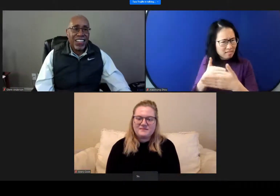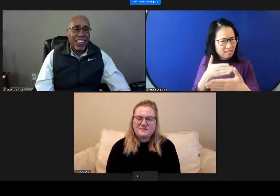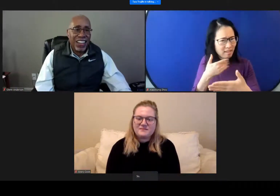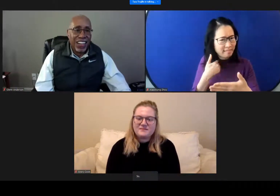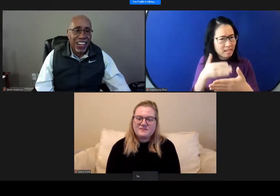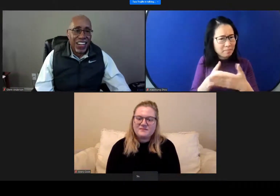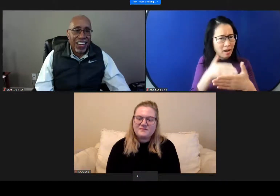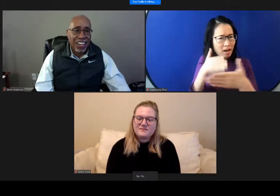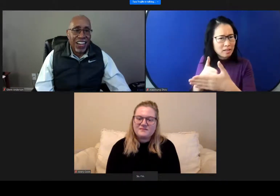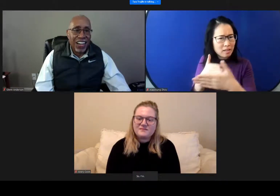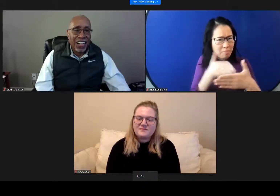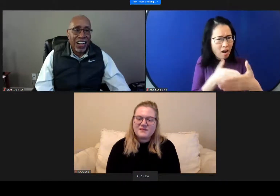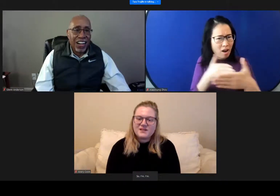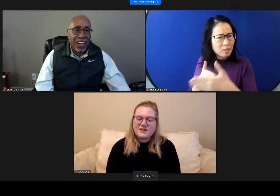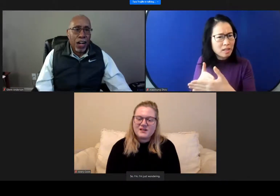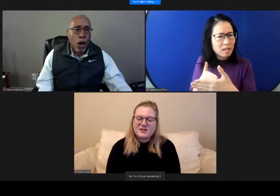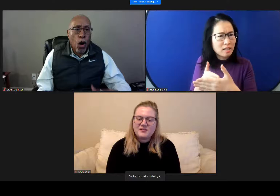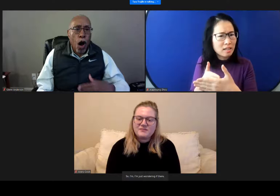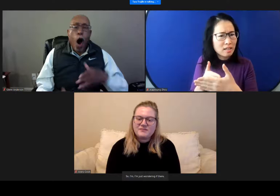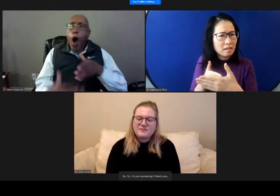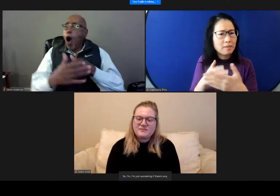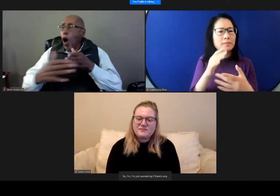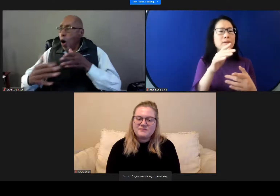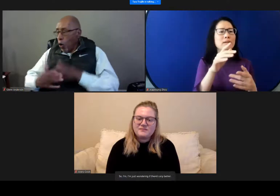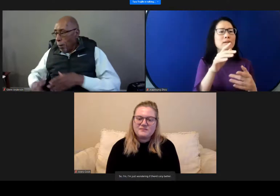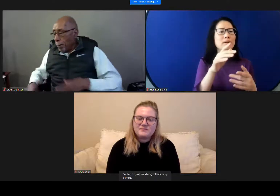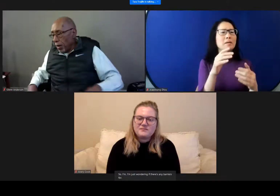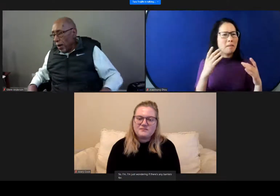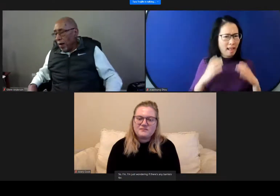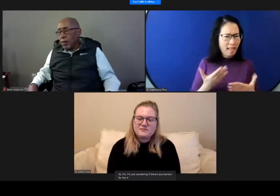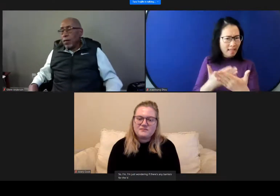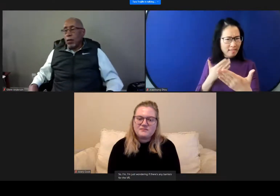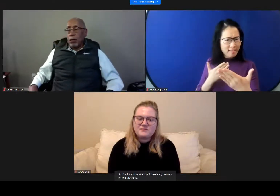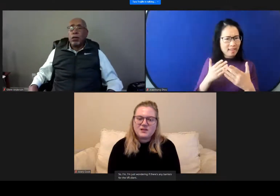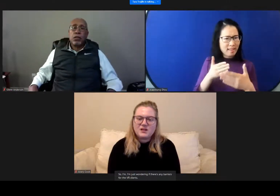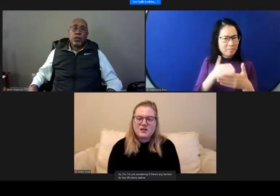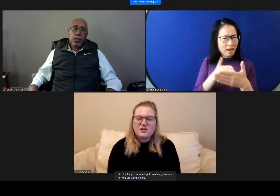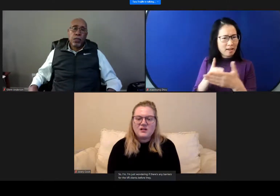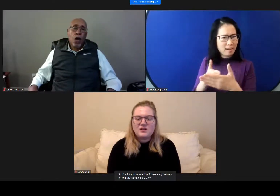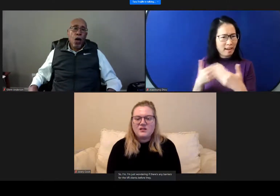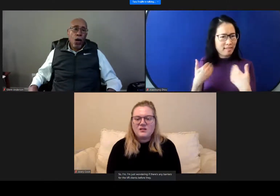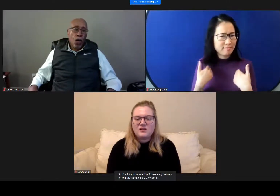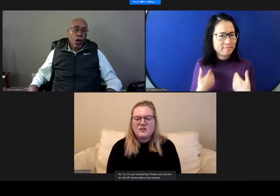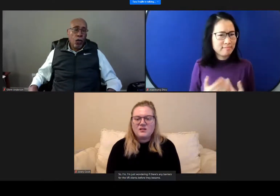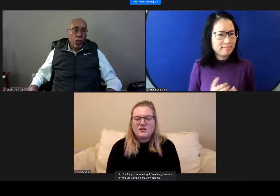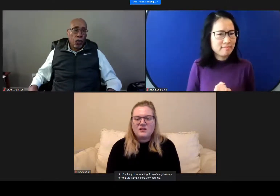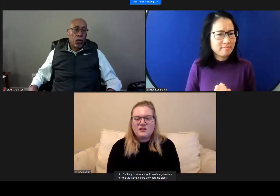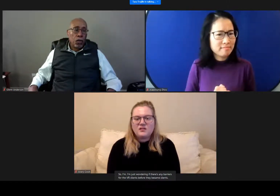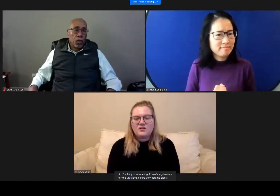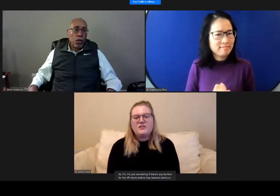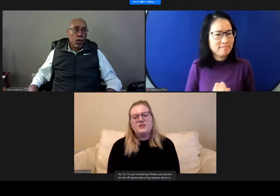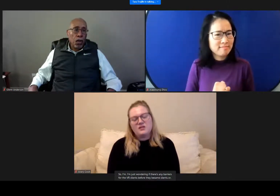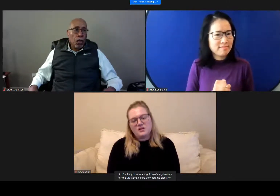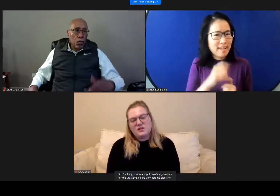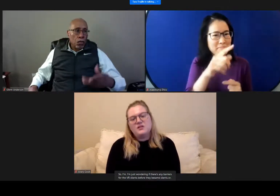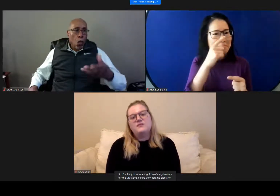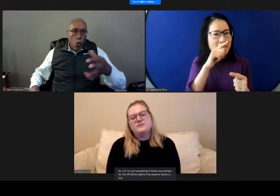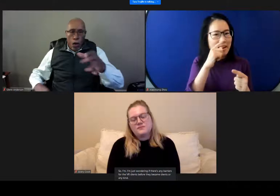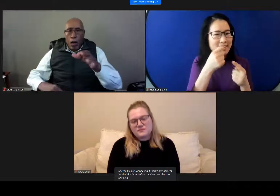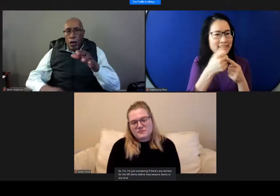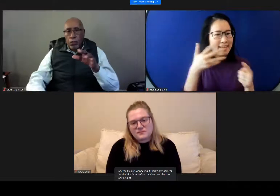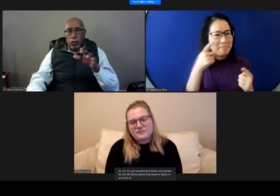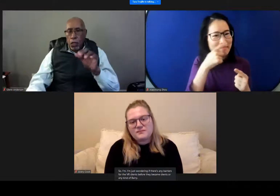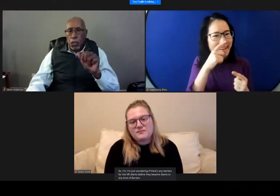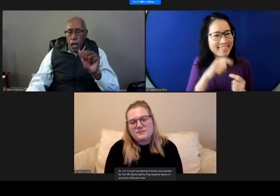So I'm just wondering if there's any barriers for the VR clients before they became clients, or any kind